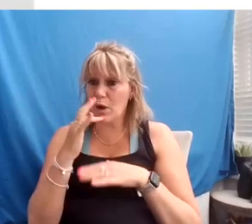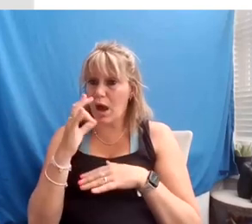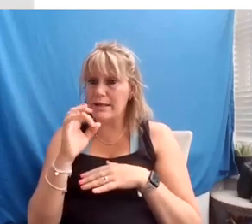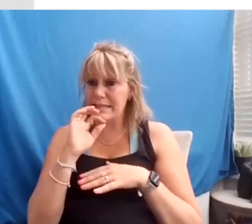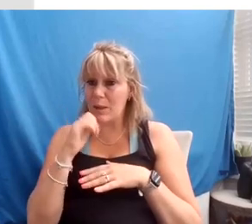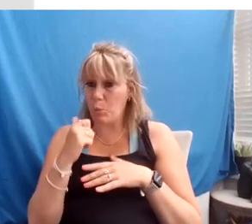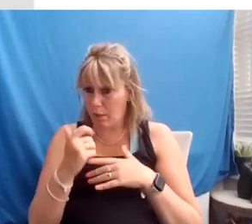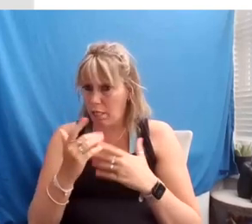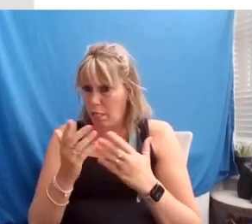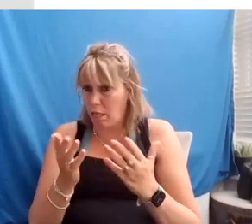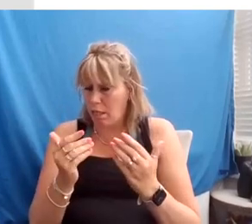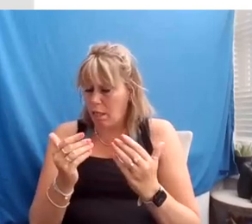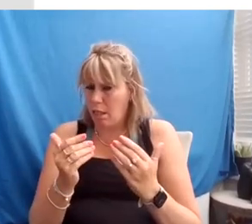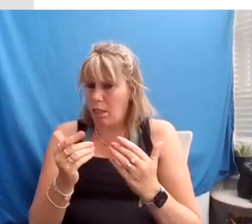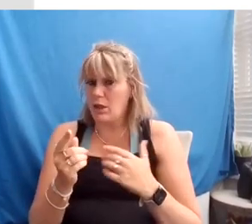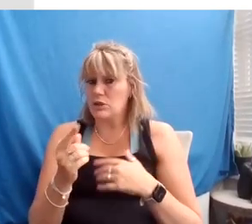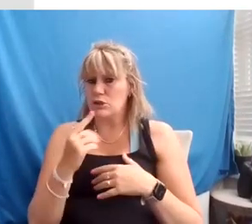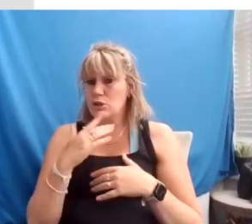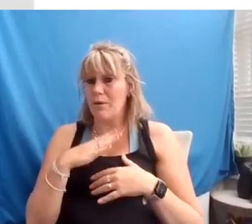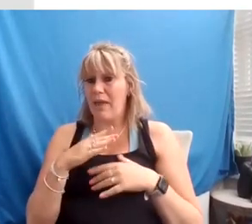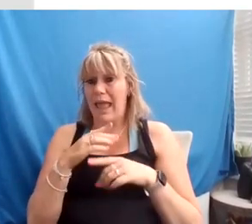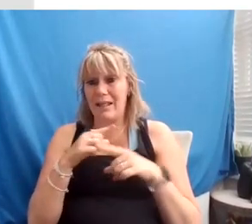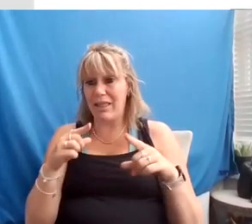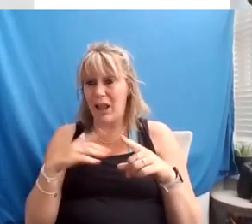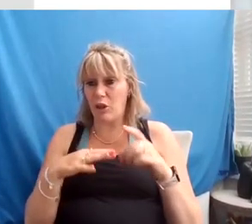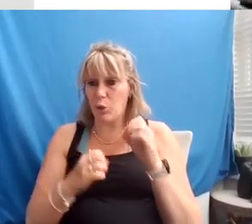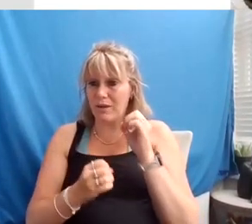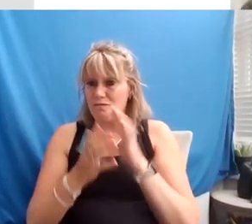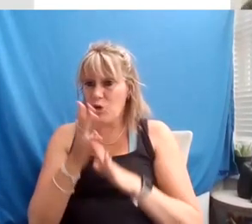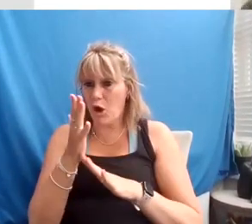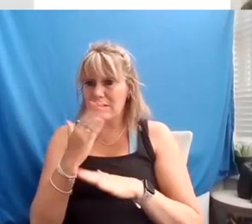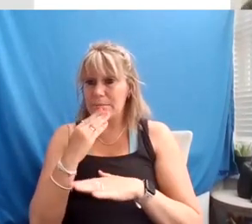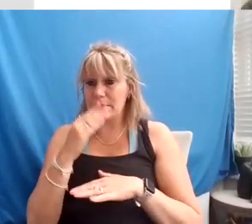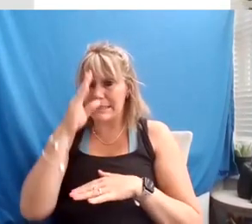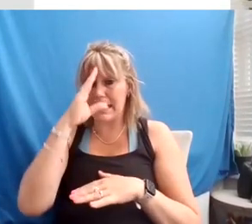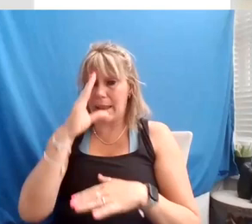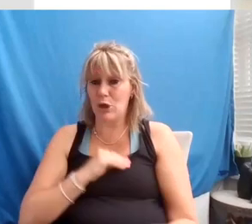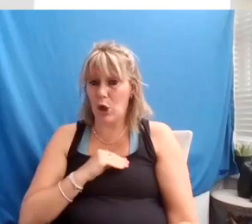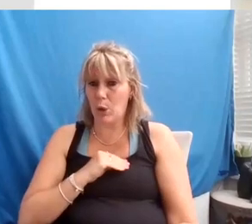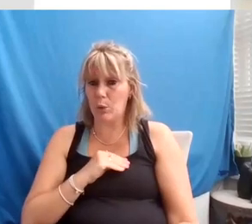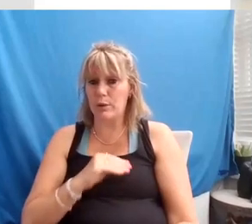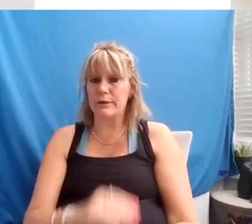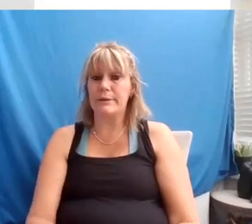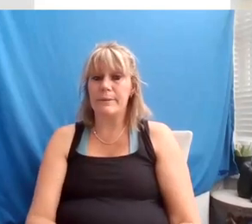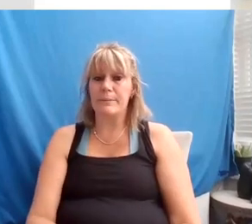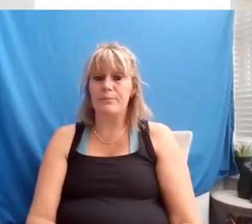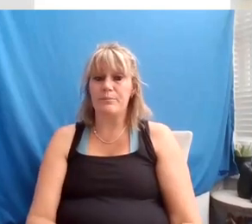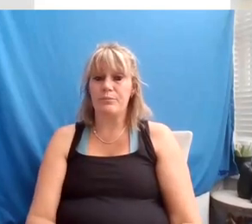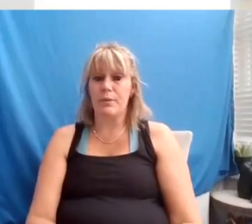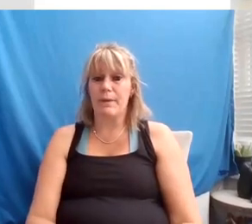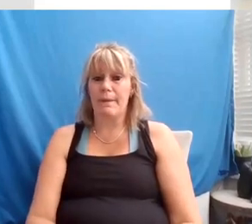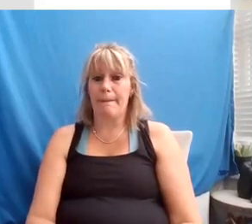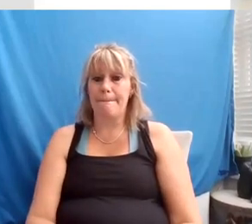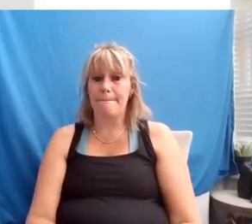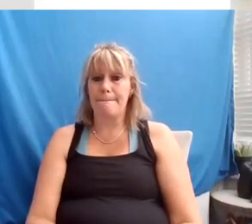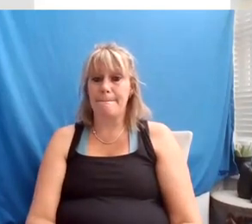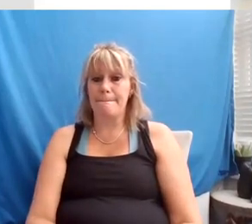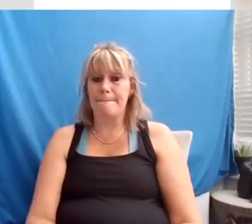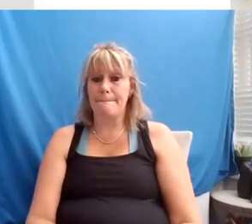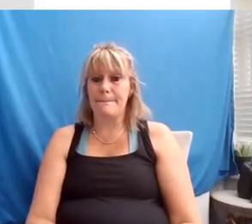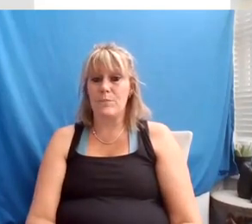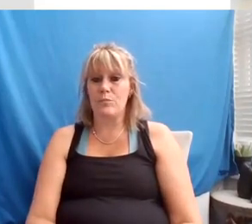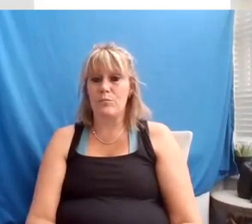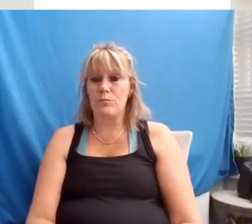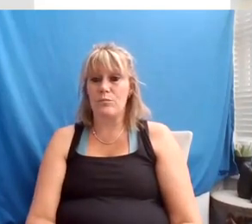So if anybody's got anything that they need firing, let me know. This, I think, is this Art